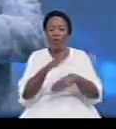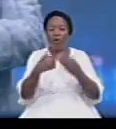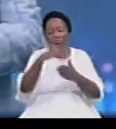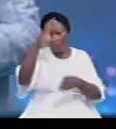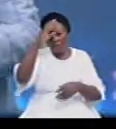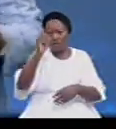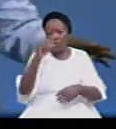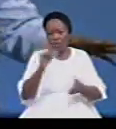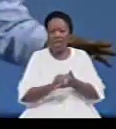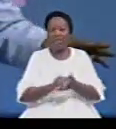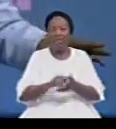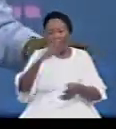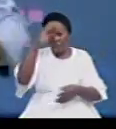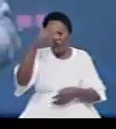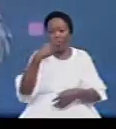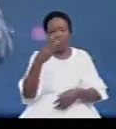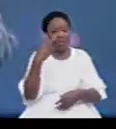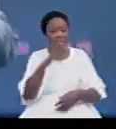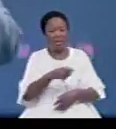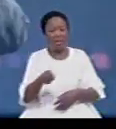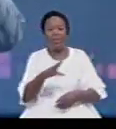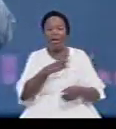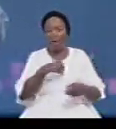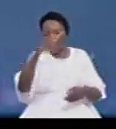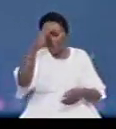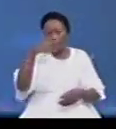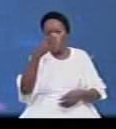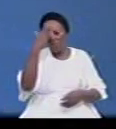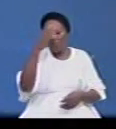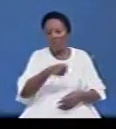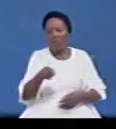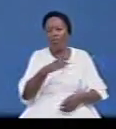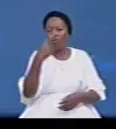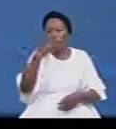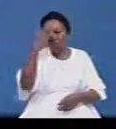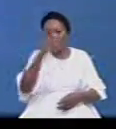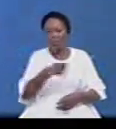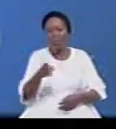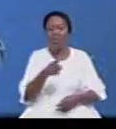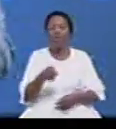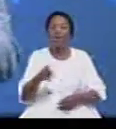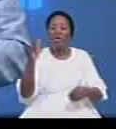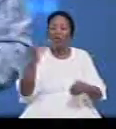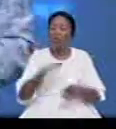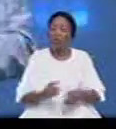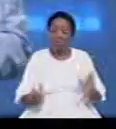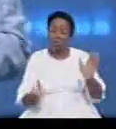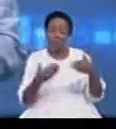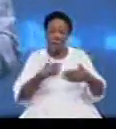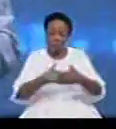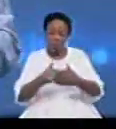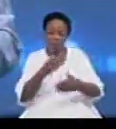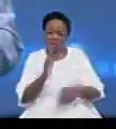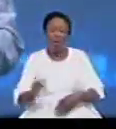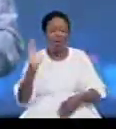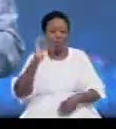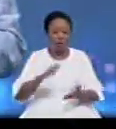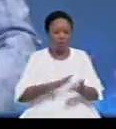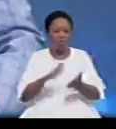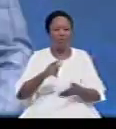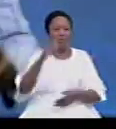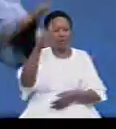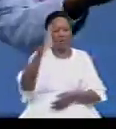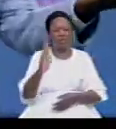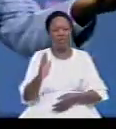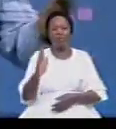who see them and men who know them intimately, will glorify God